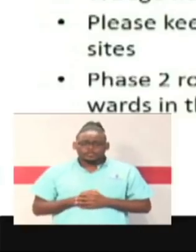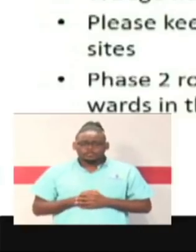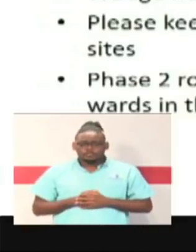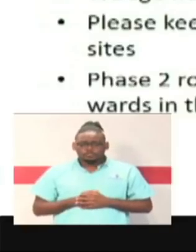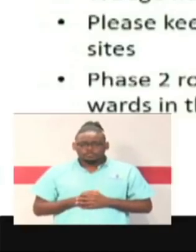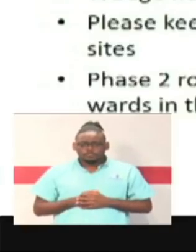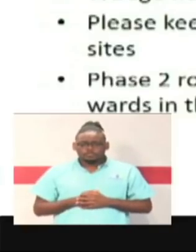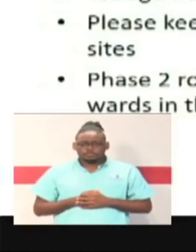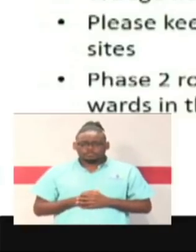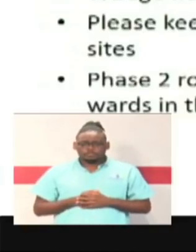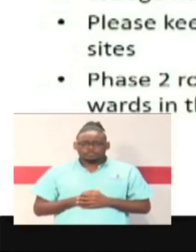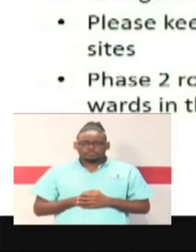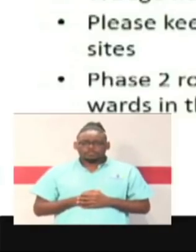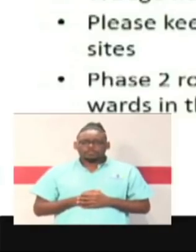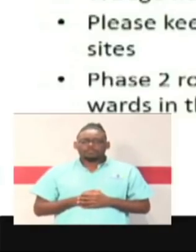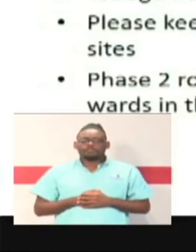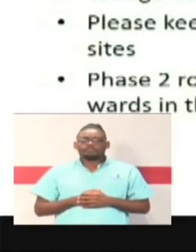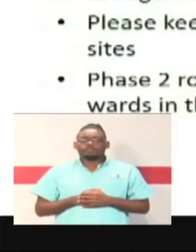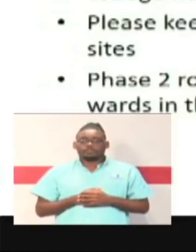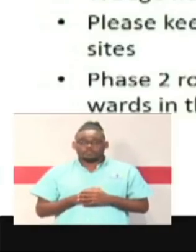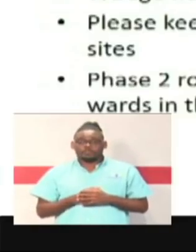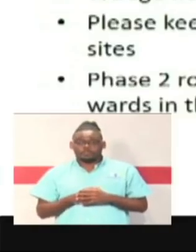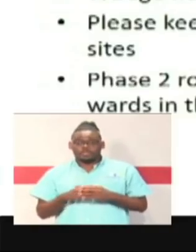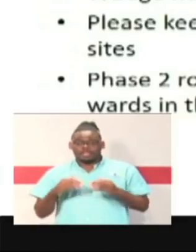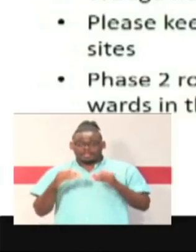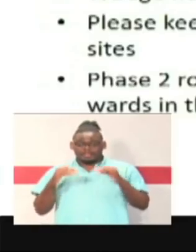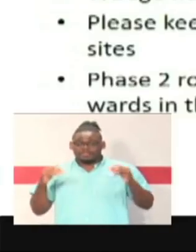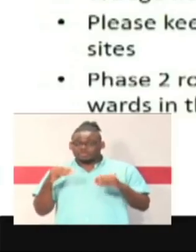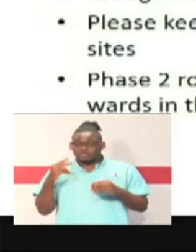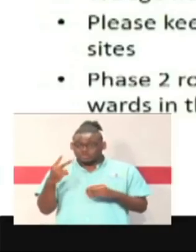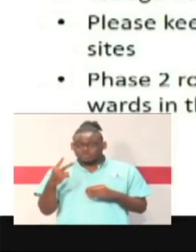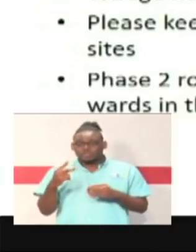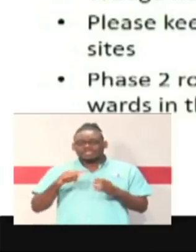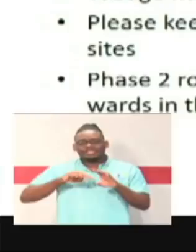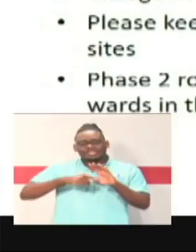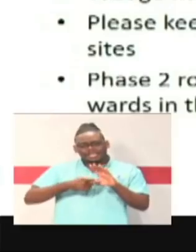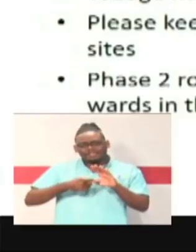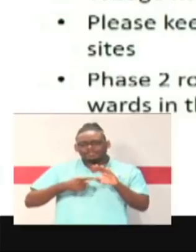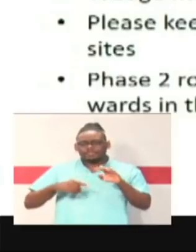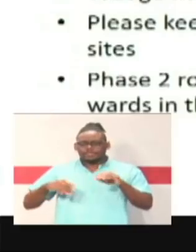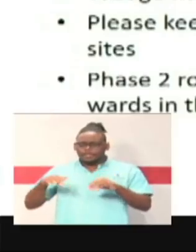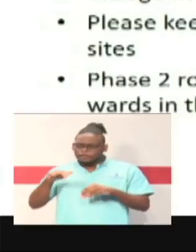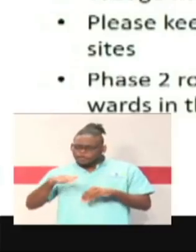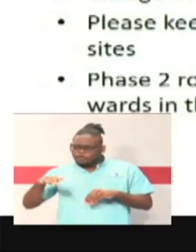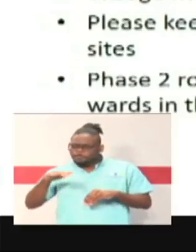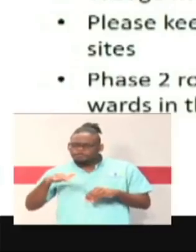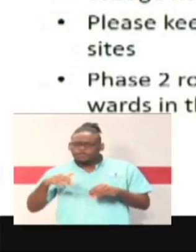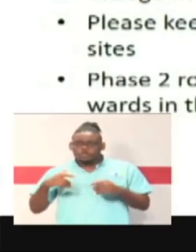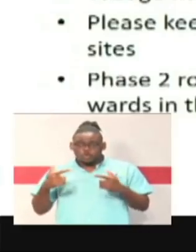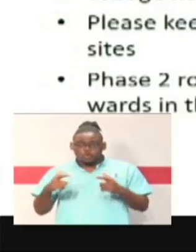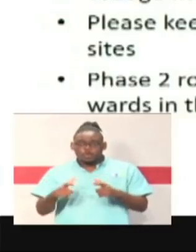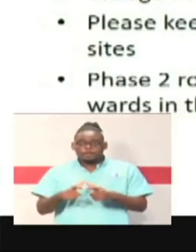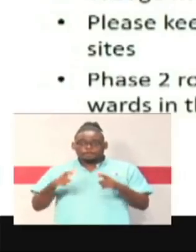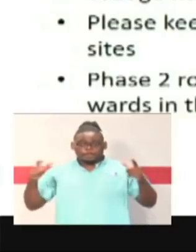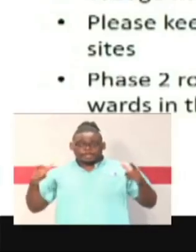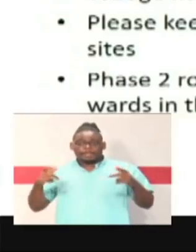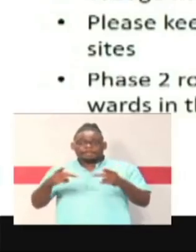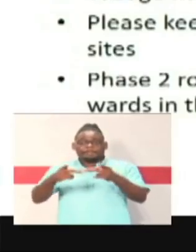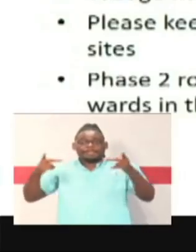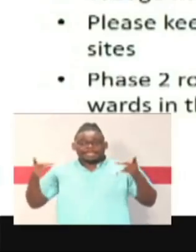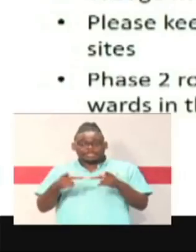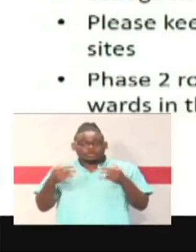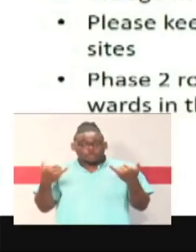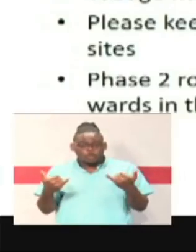in some of the regional health authorities. Phase 1 was at the mass vaccination sites, but we are trying to get the